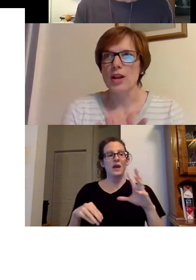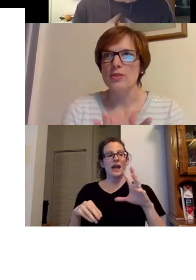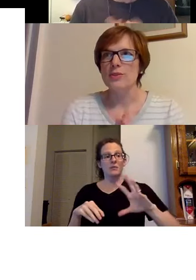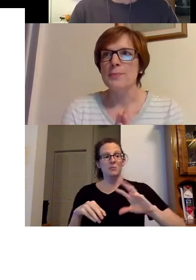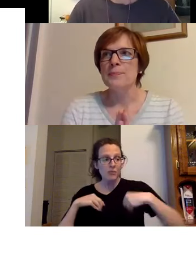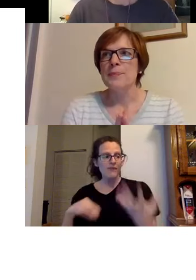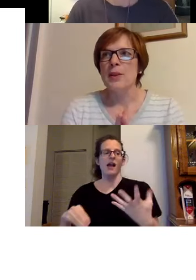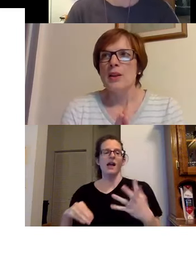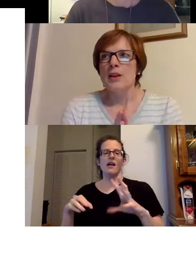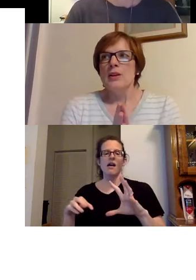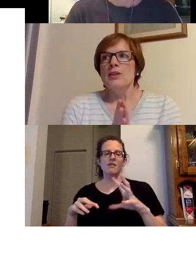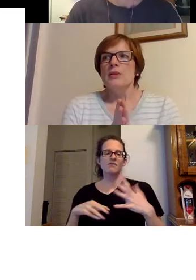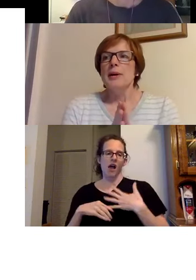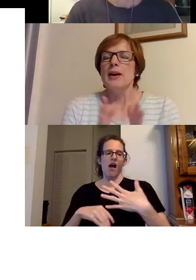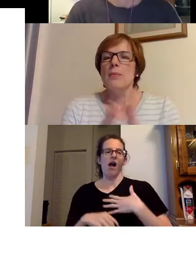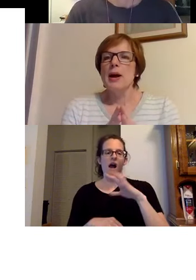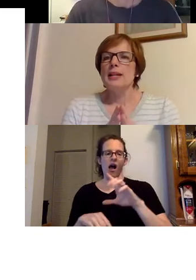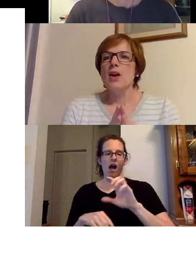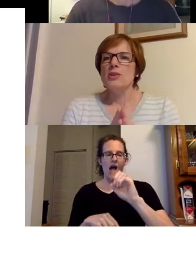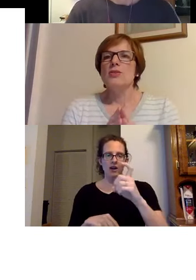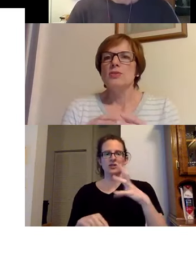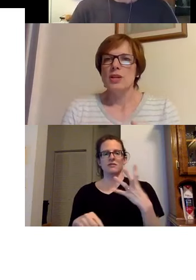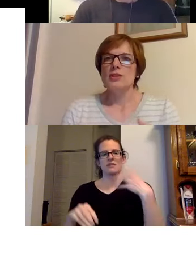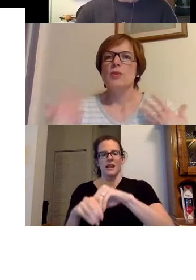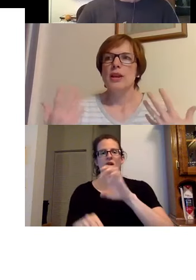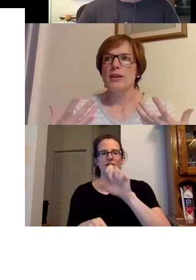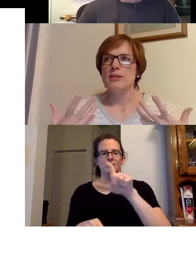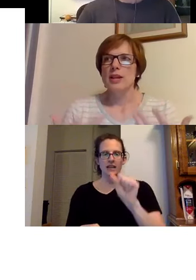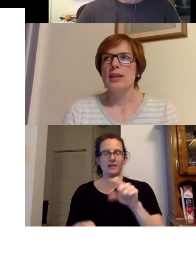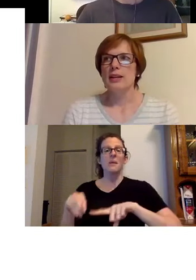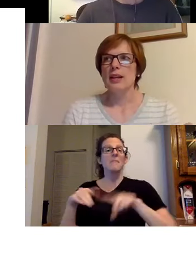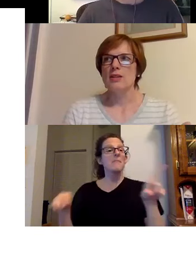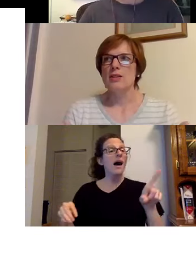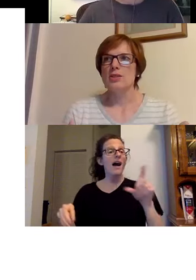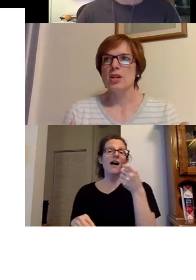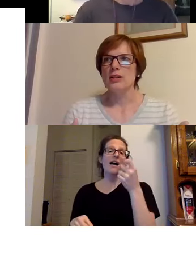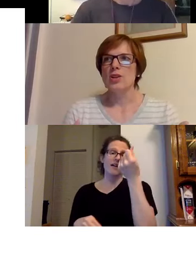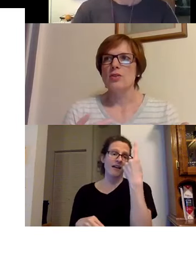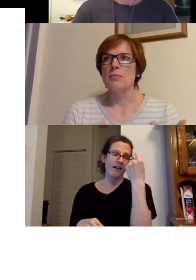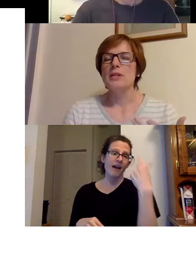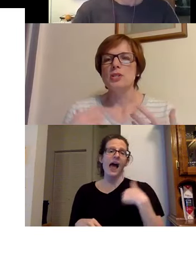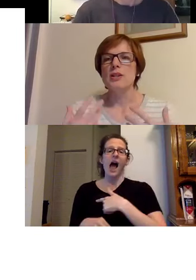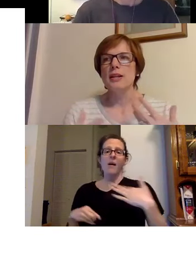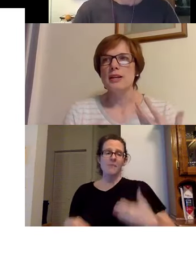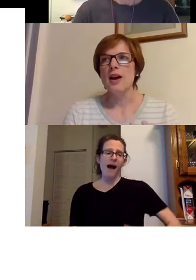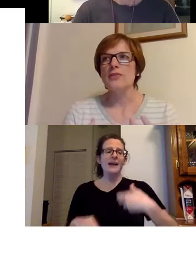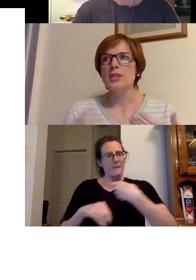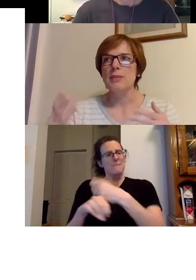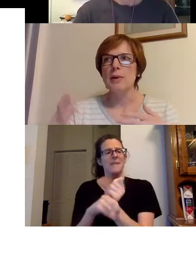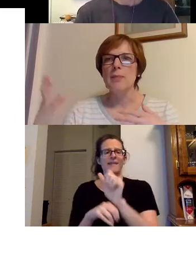our cells. But our body also does create antioxidants on its own, but just not